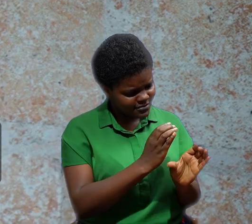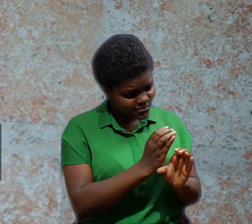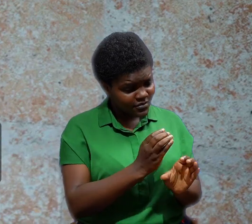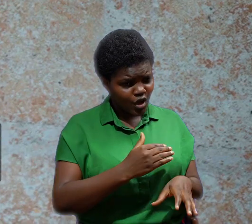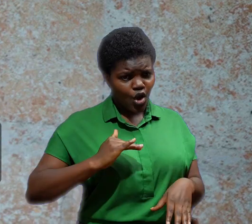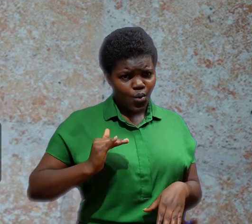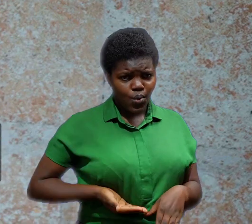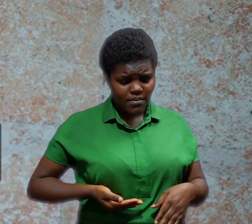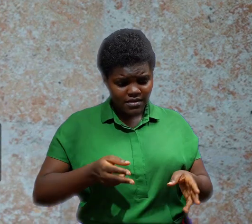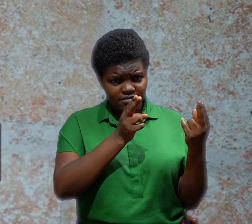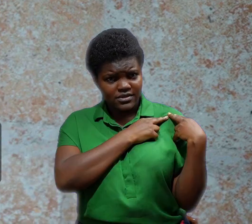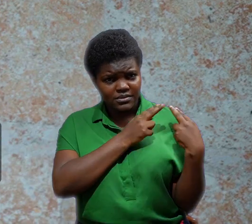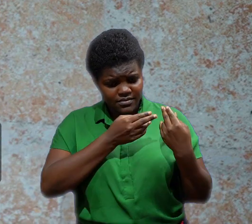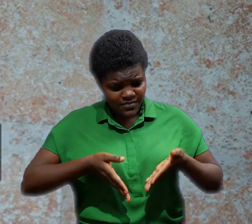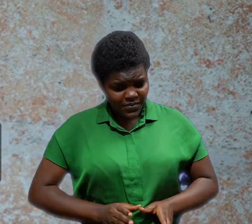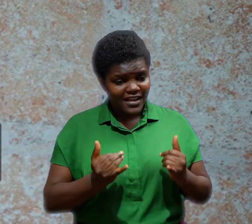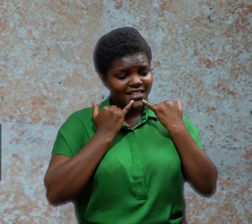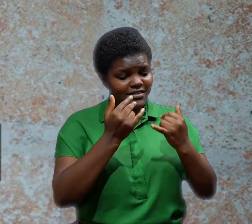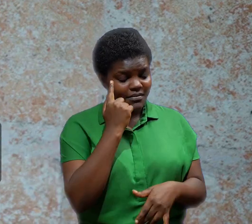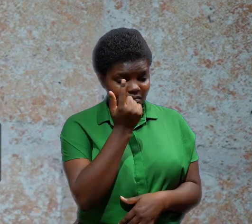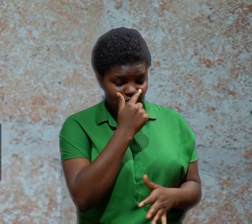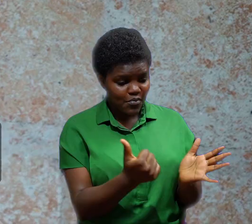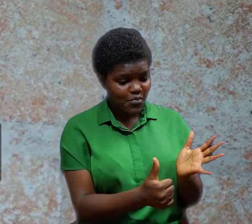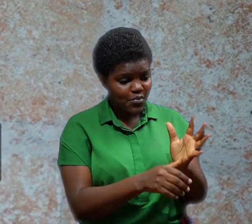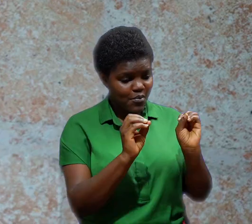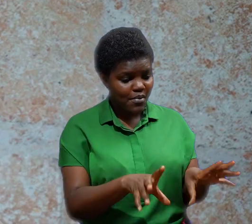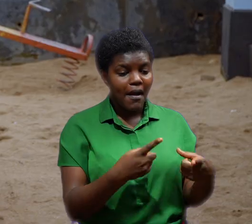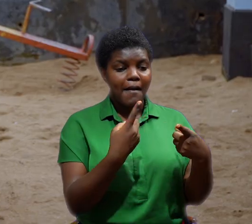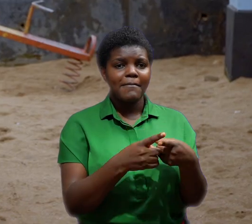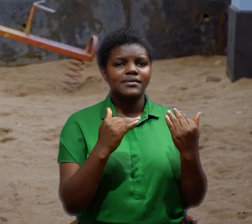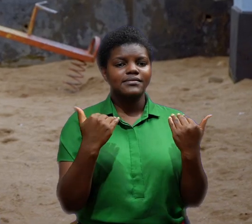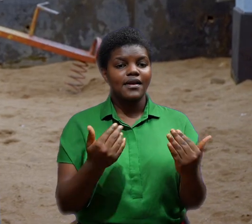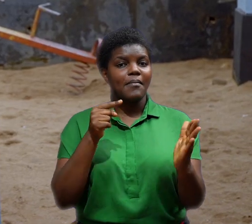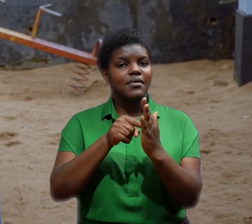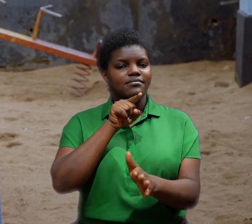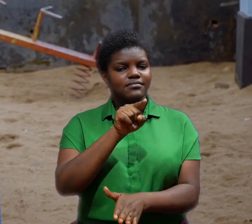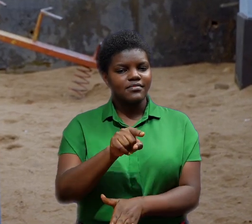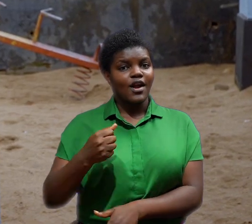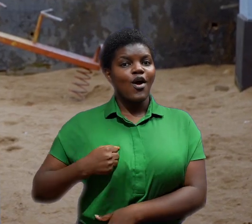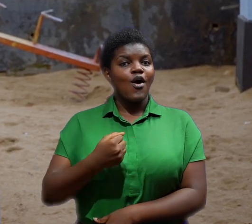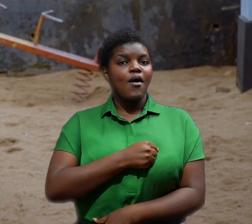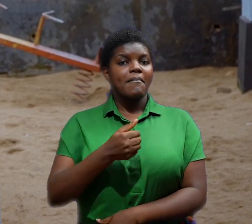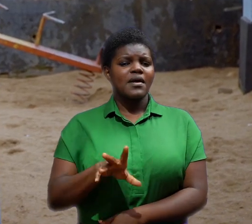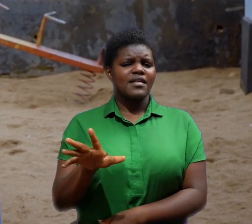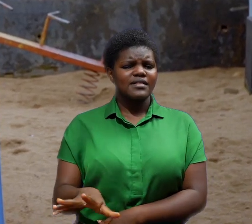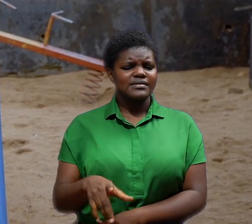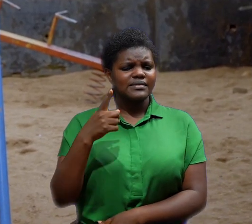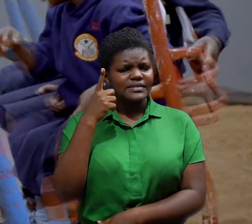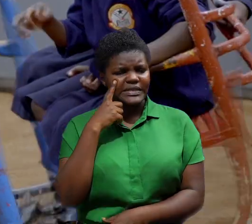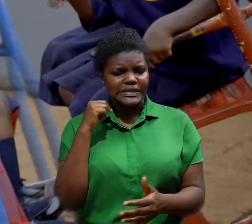midwife abazaalisa ne baŋŋamba era omwana talina buzibu amaaso gali bulungi. At this point, she was faced with